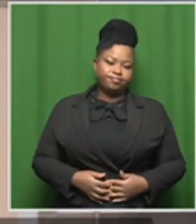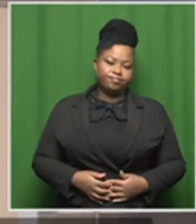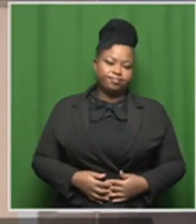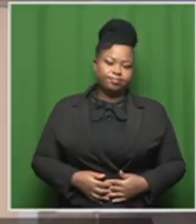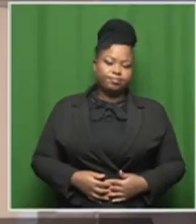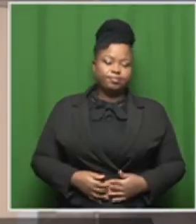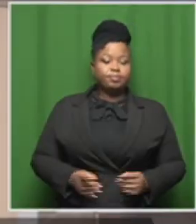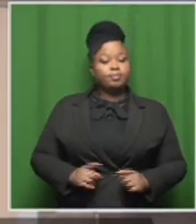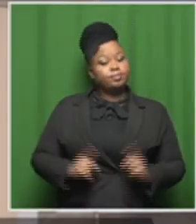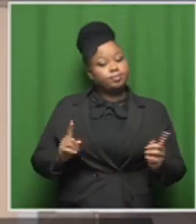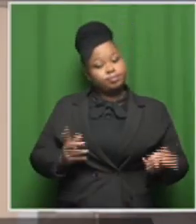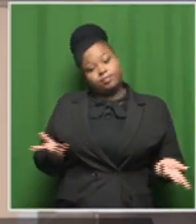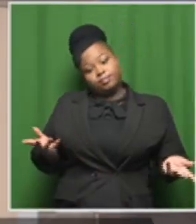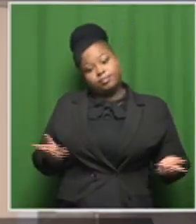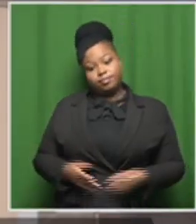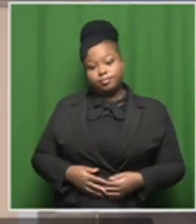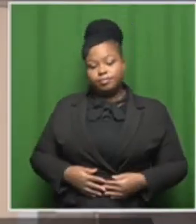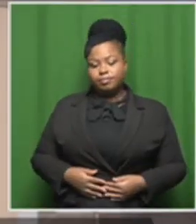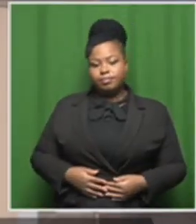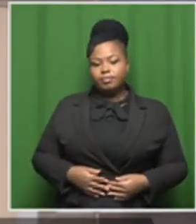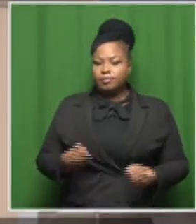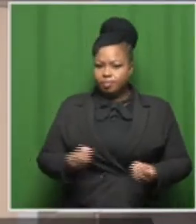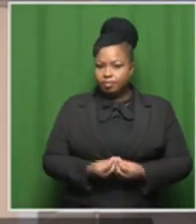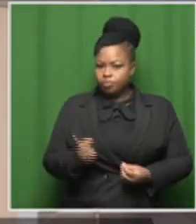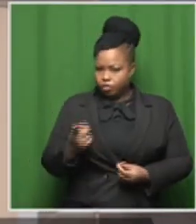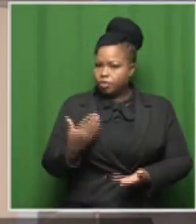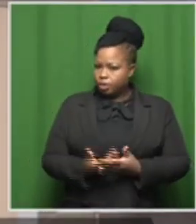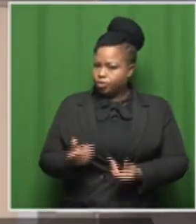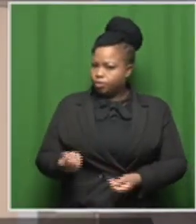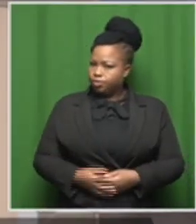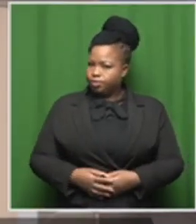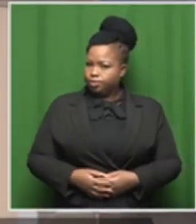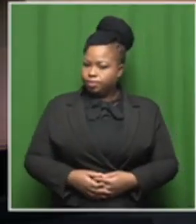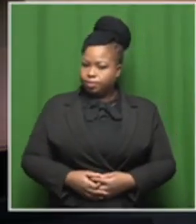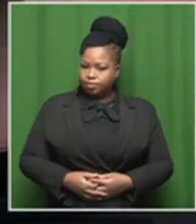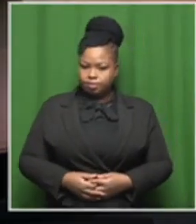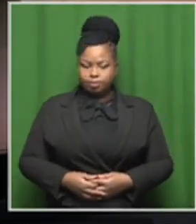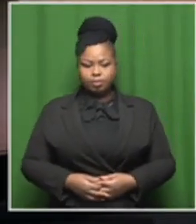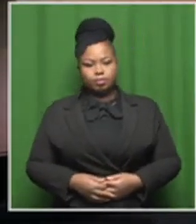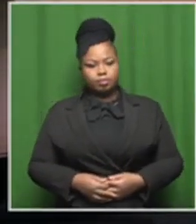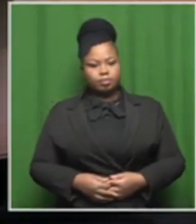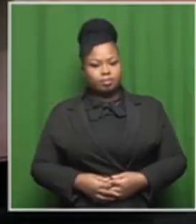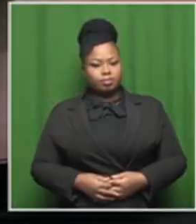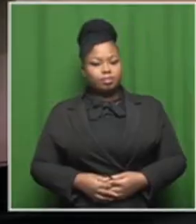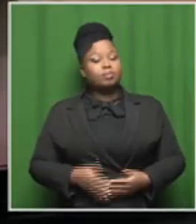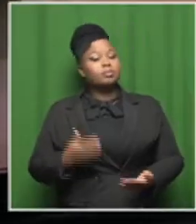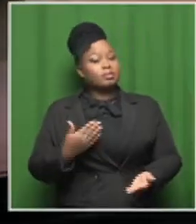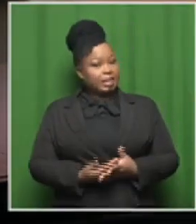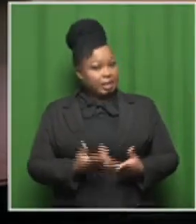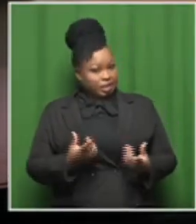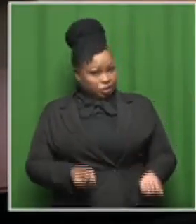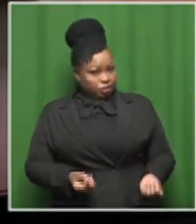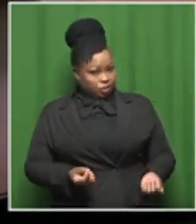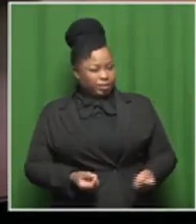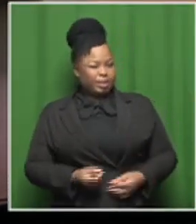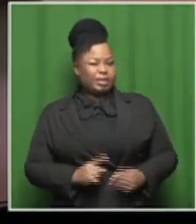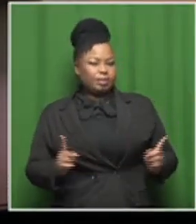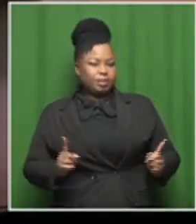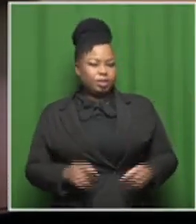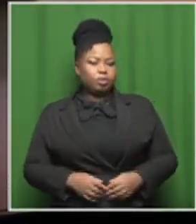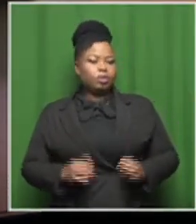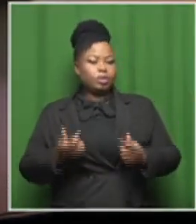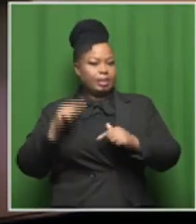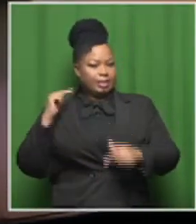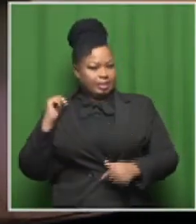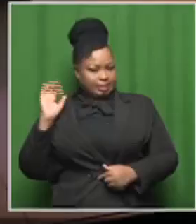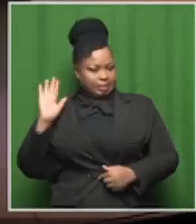But Simpiwe, it's something I'm sure you could do. This is, it's definitely something I could do. And it has to do with legacy. Now